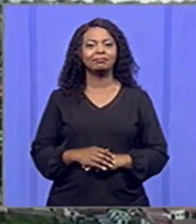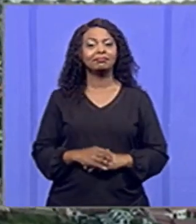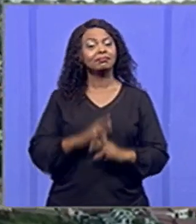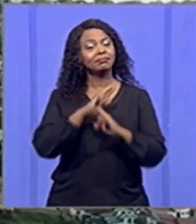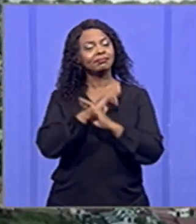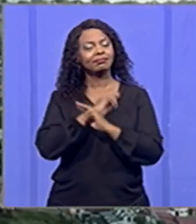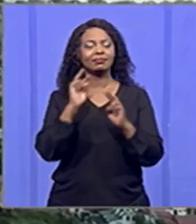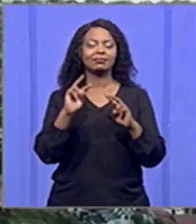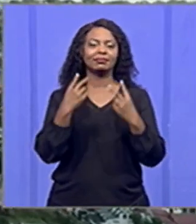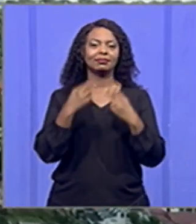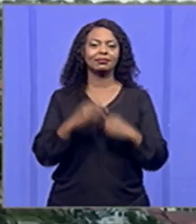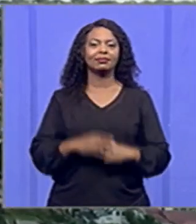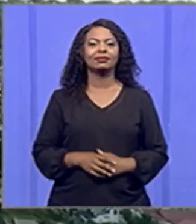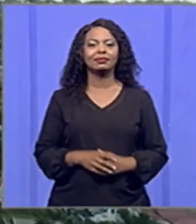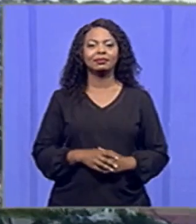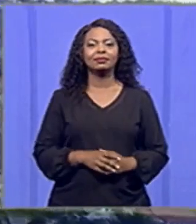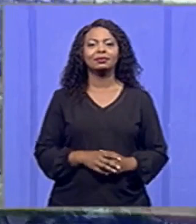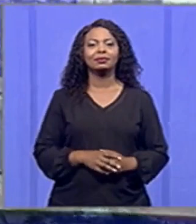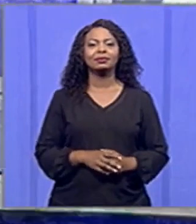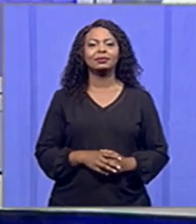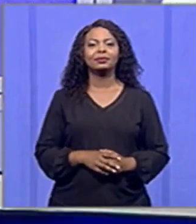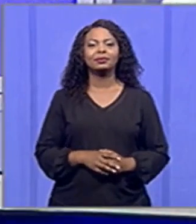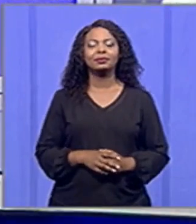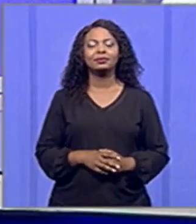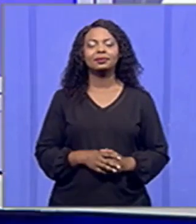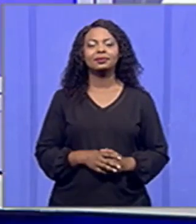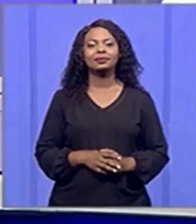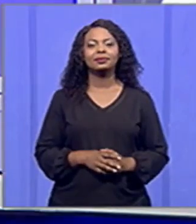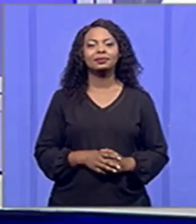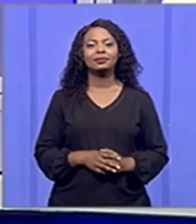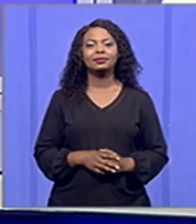iketle mmogo ka tshedimosetso.